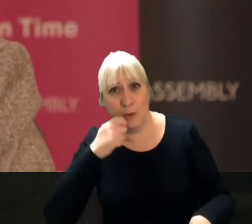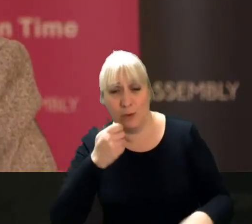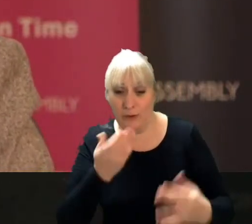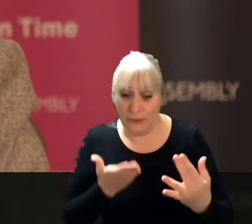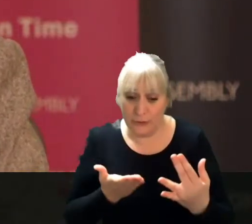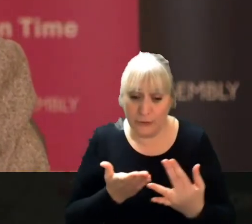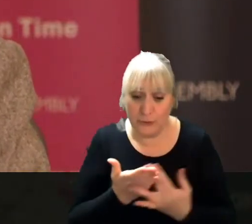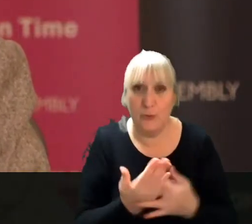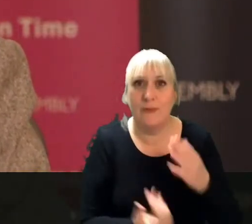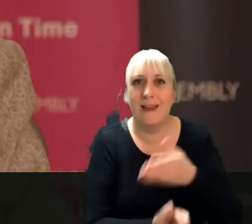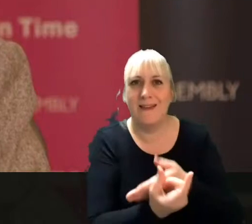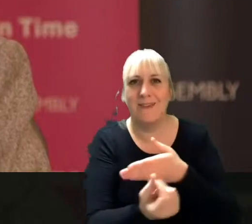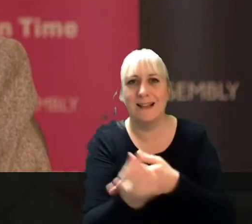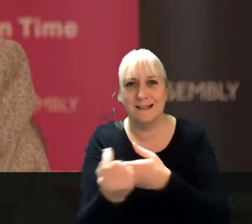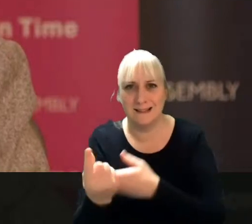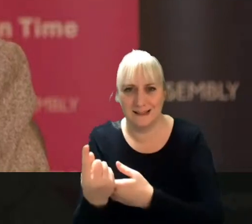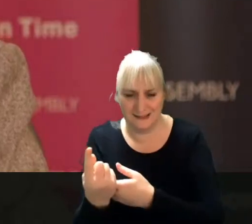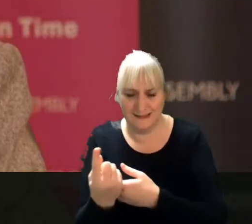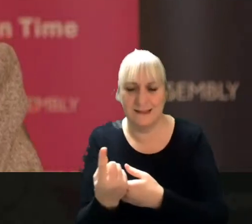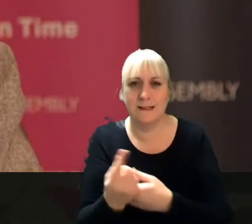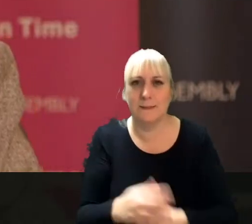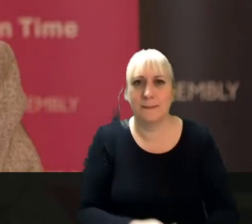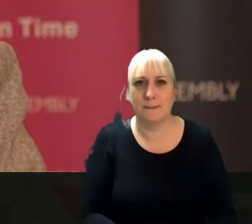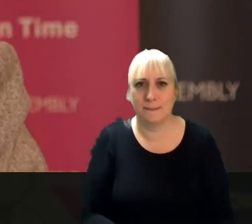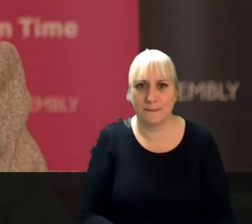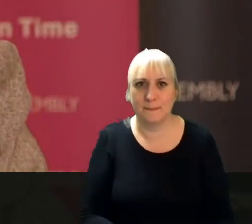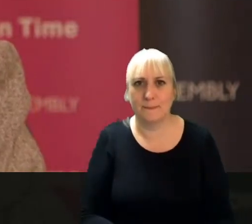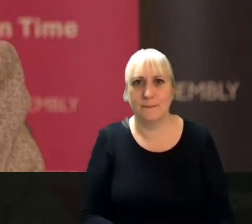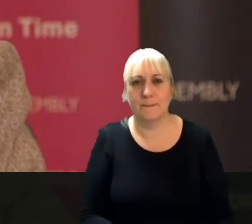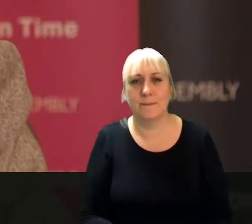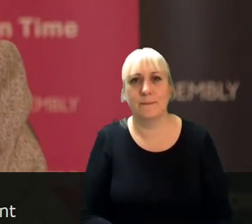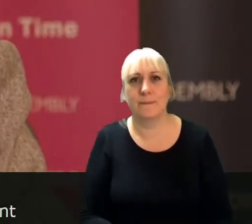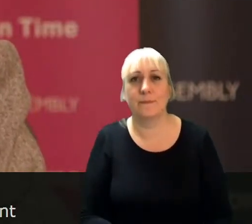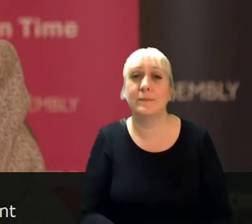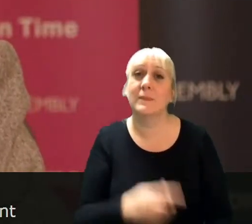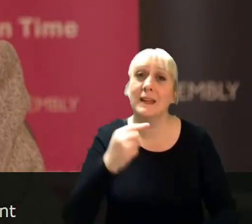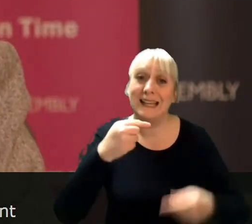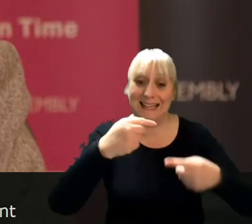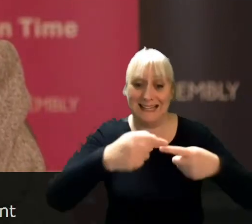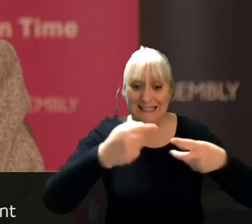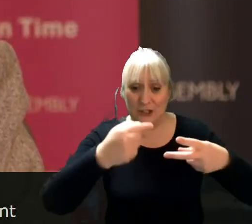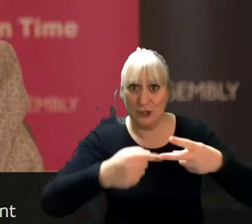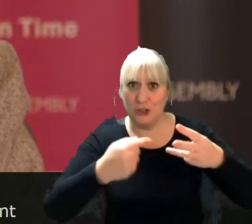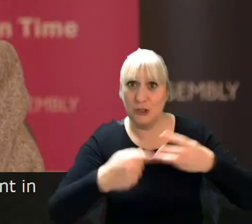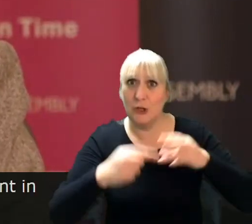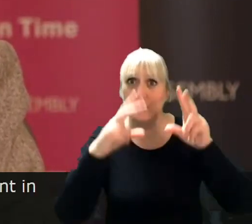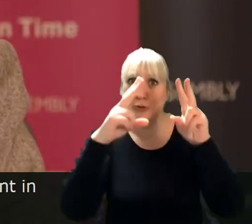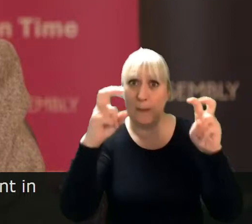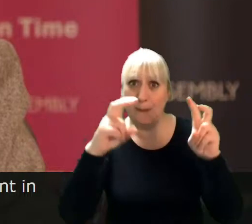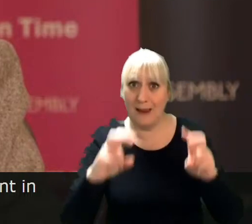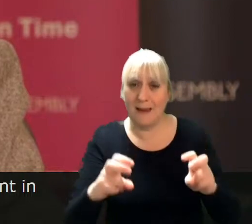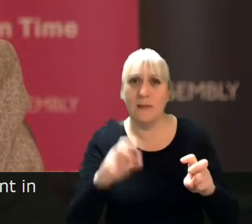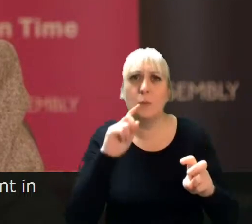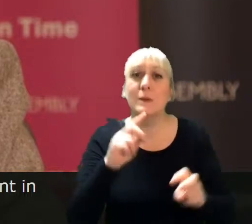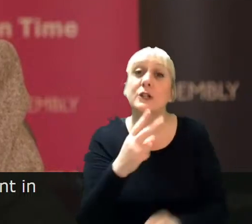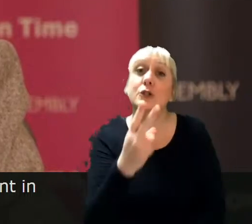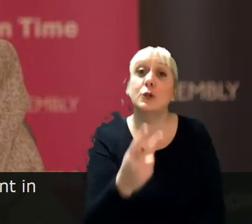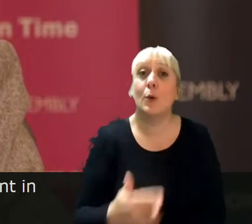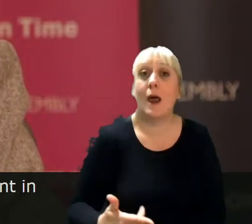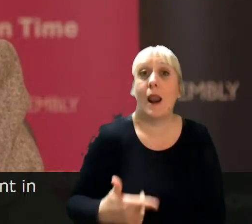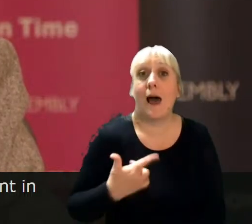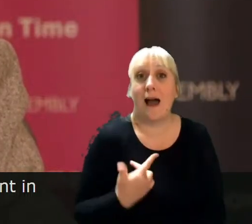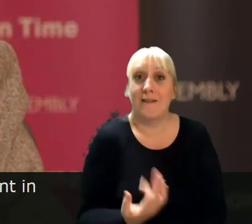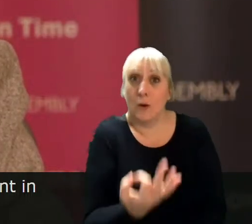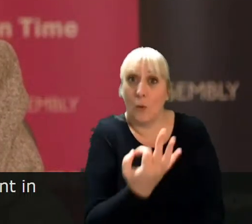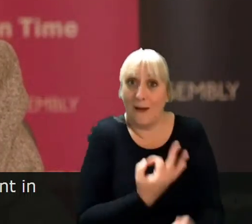in whichever section they fit the best. For each topic, we will have 2 live questions and as many